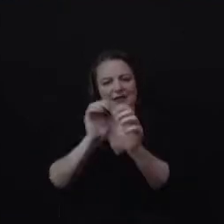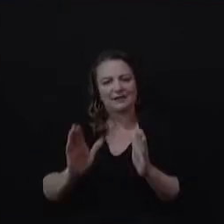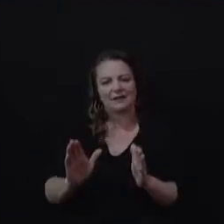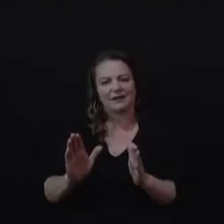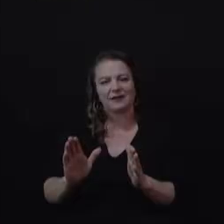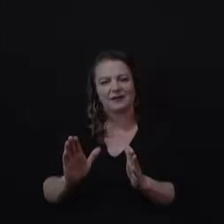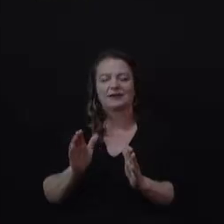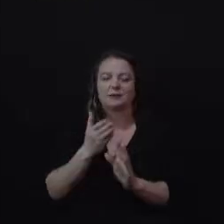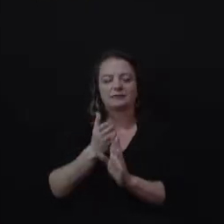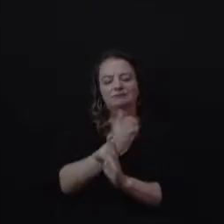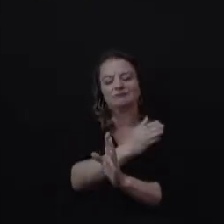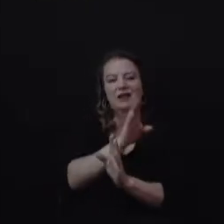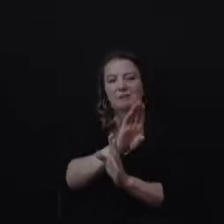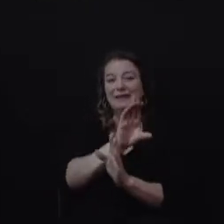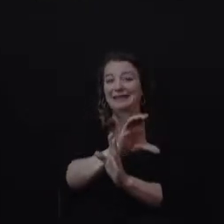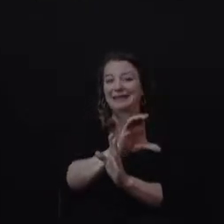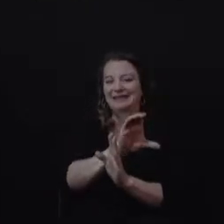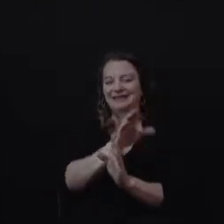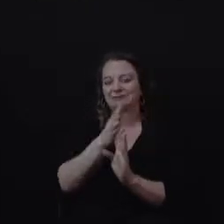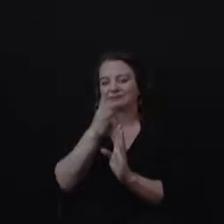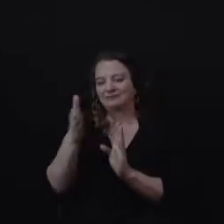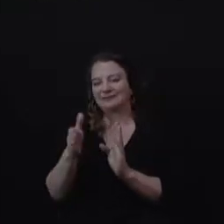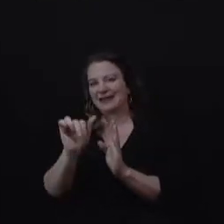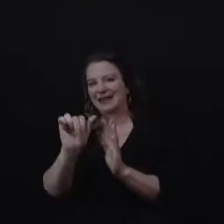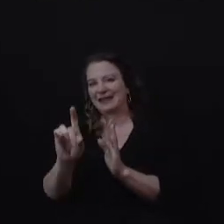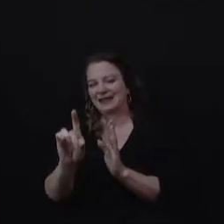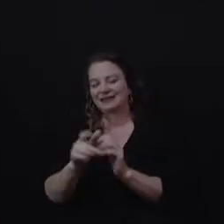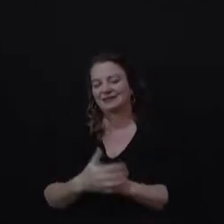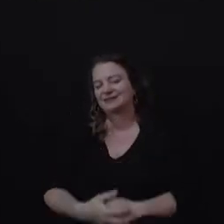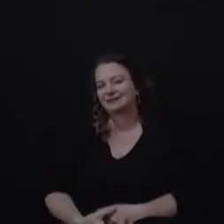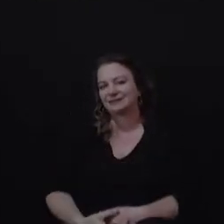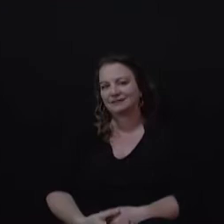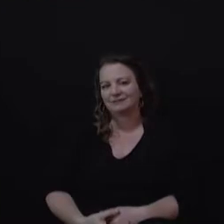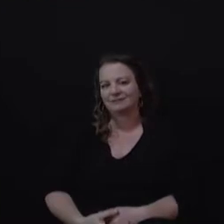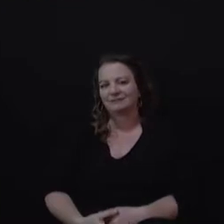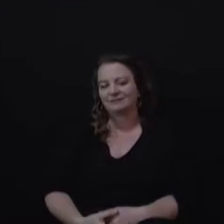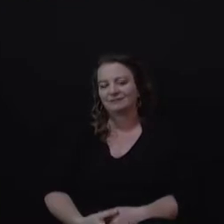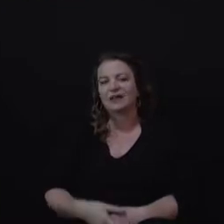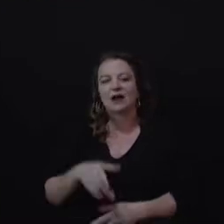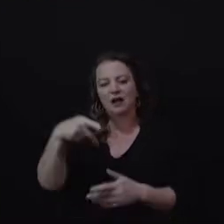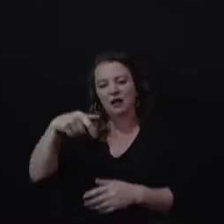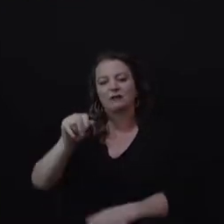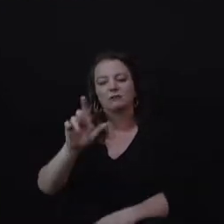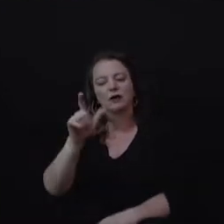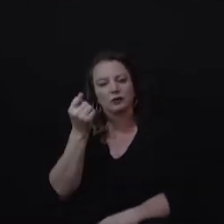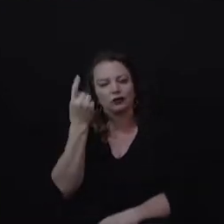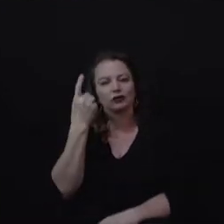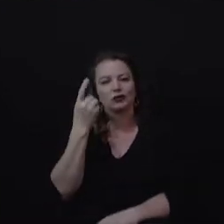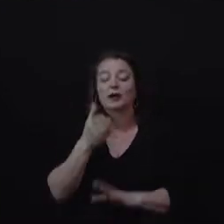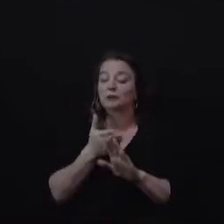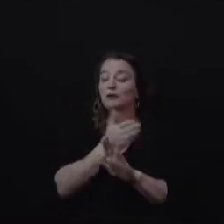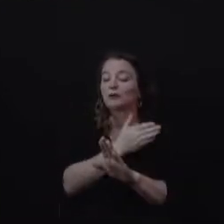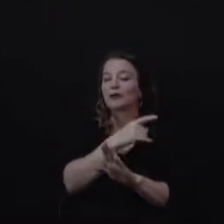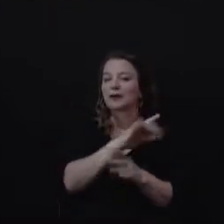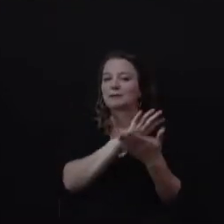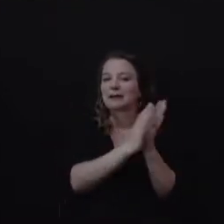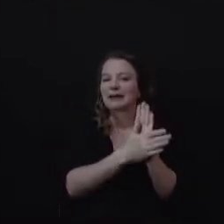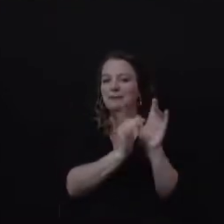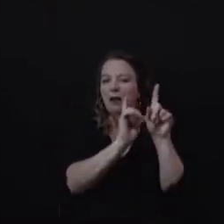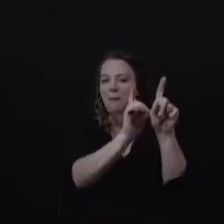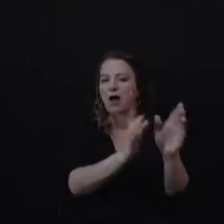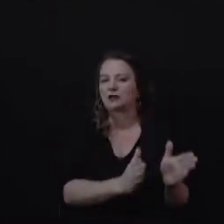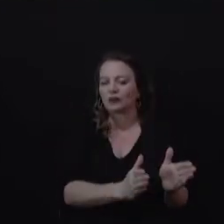BC before there was an AD. And Paul understood that because before he became an